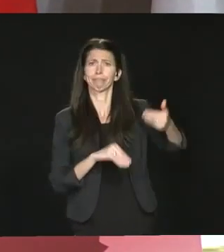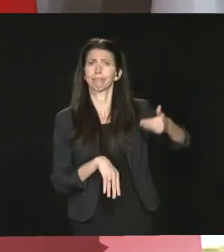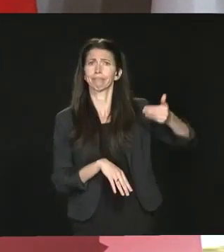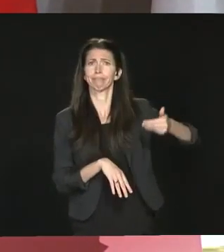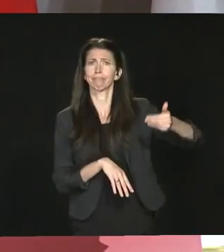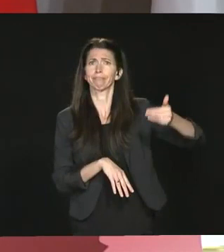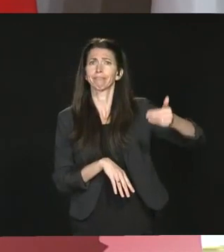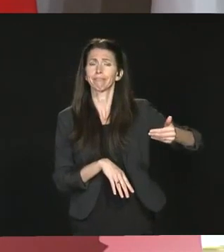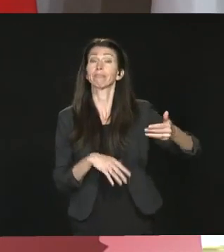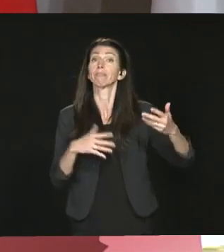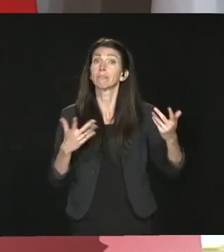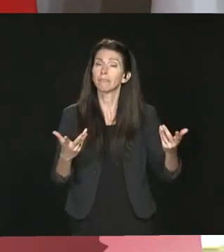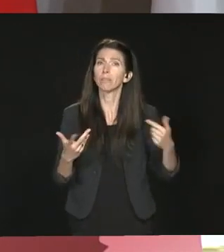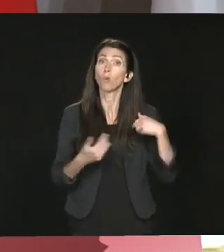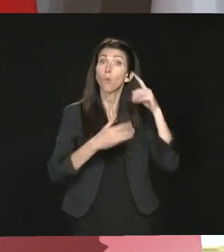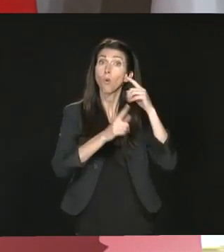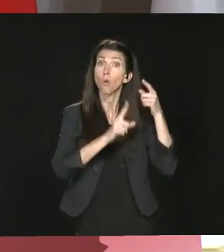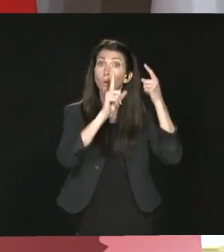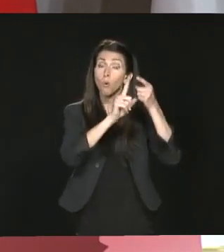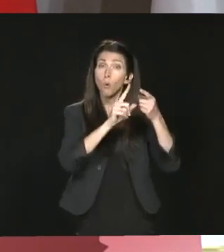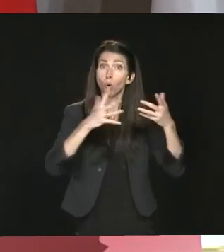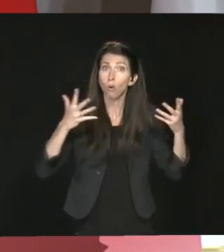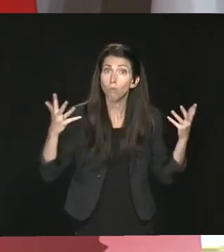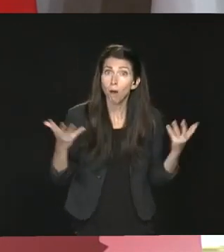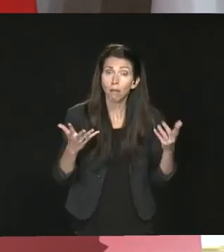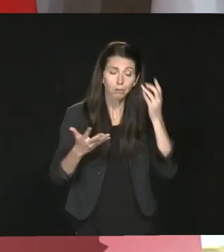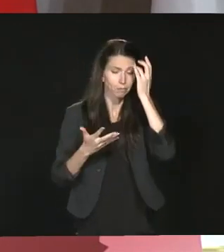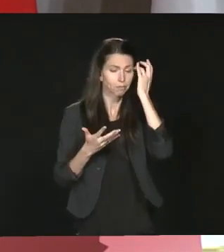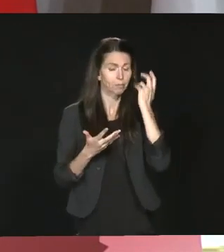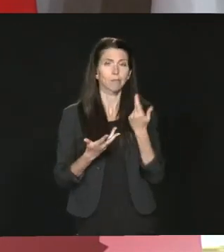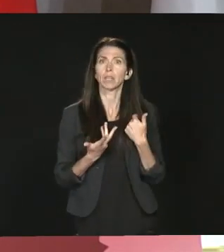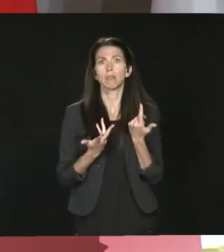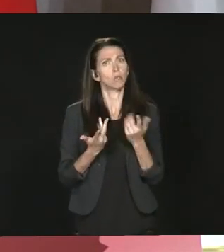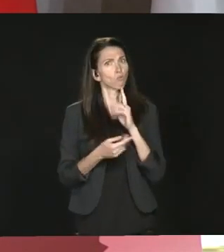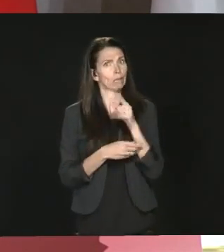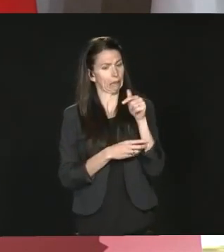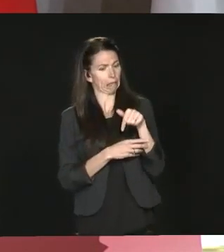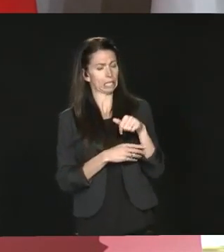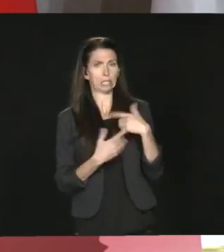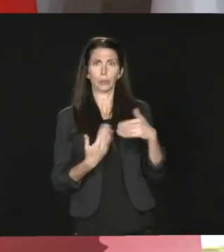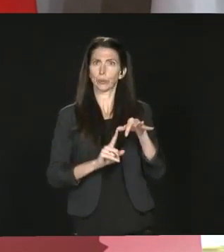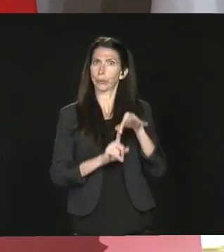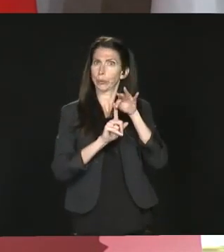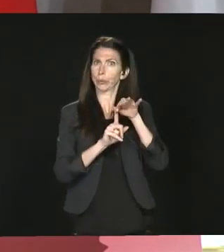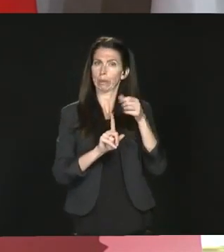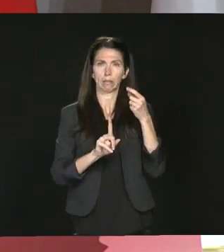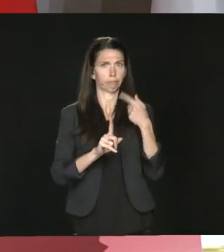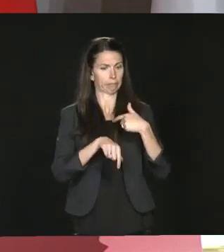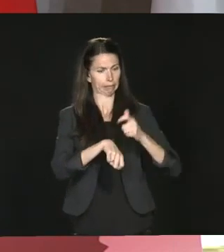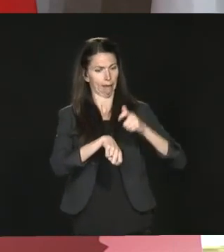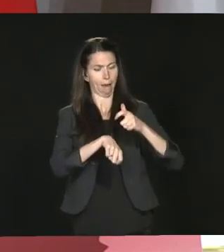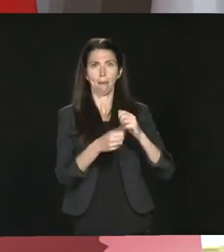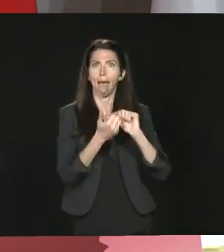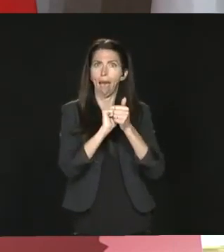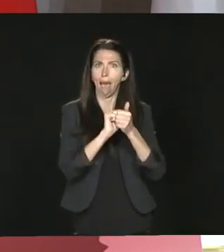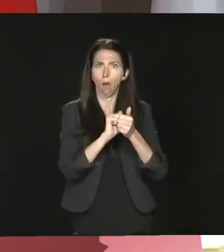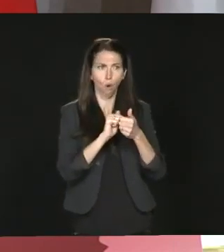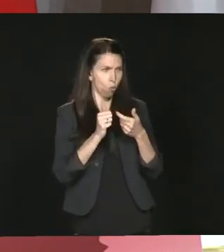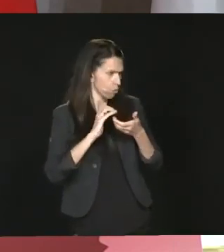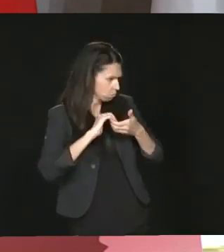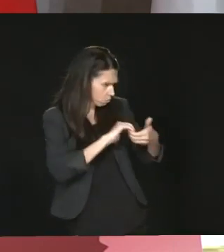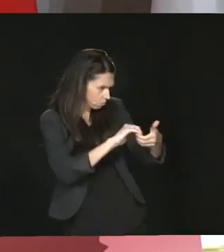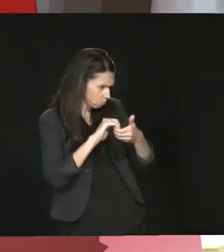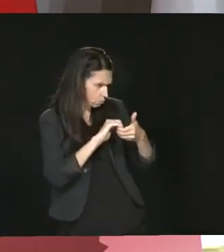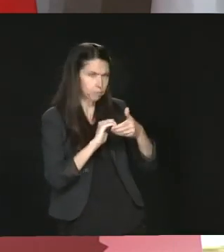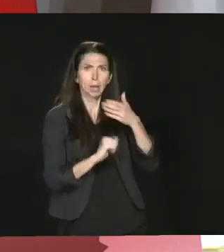this historic procurement endeavor is coordinated and effective across the country. Au moment où